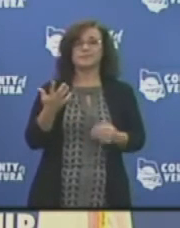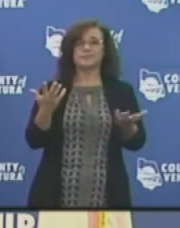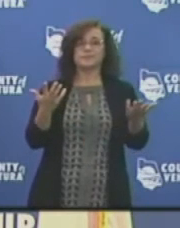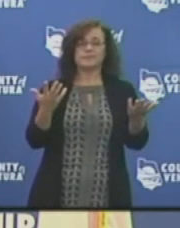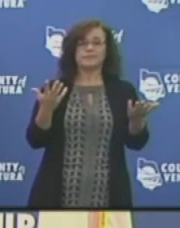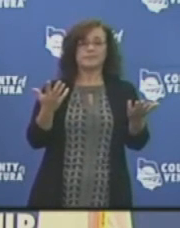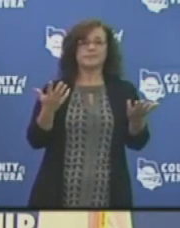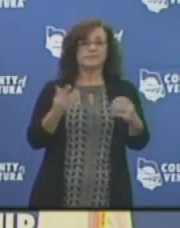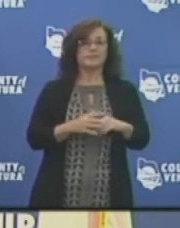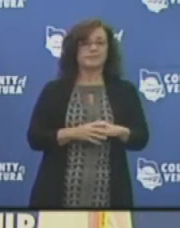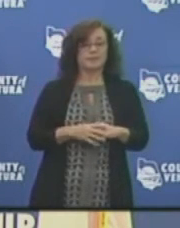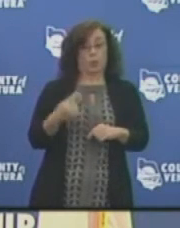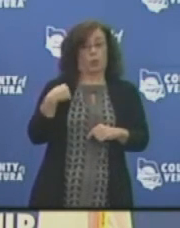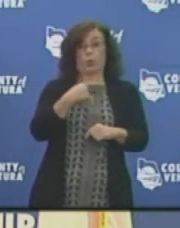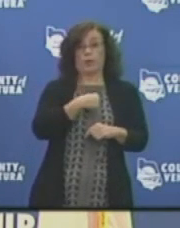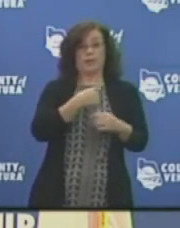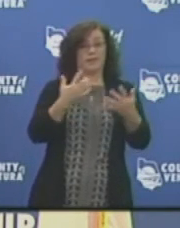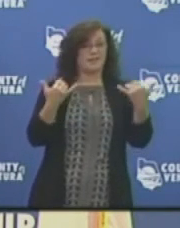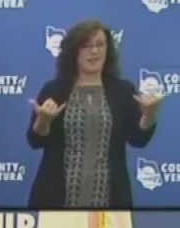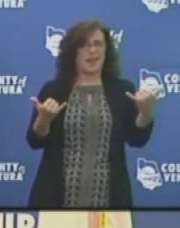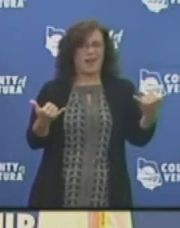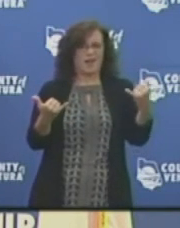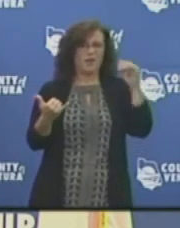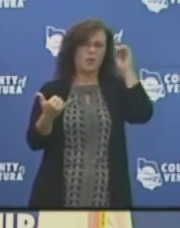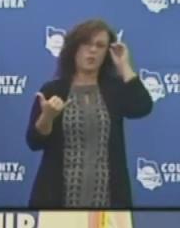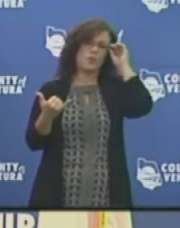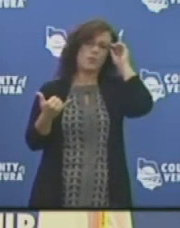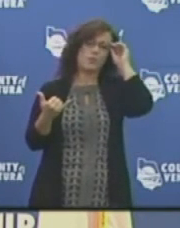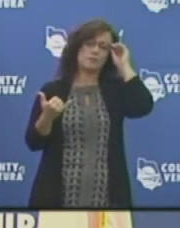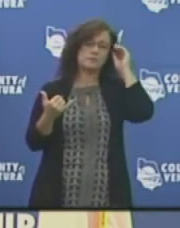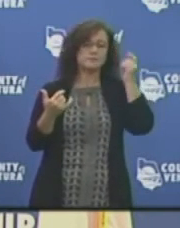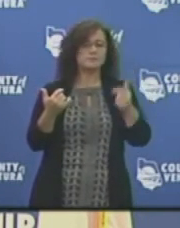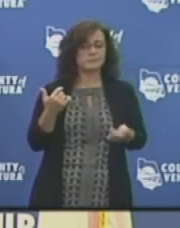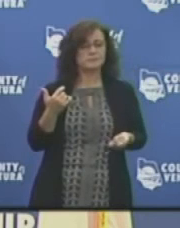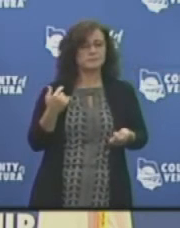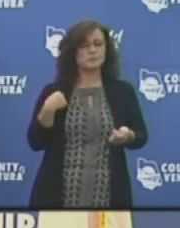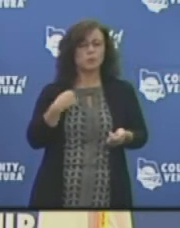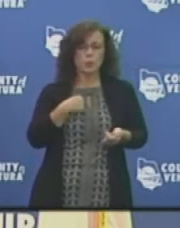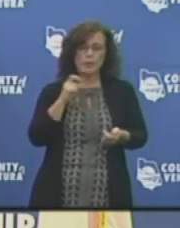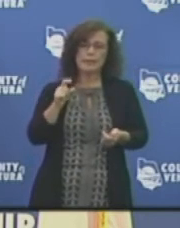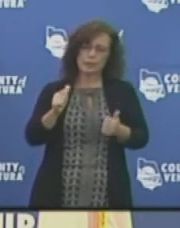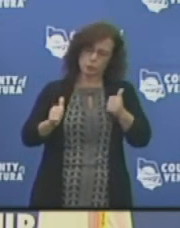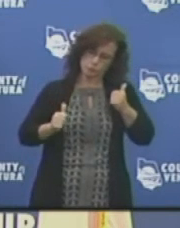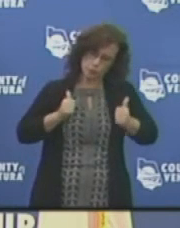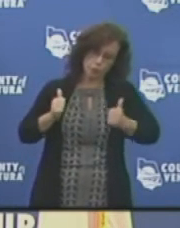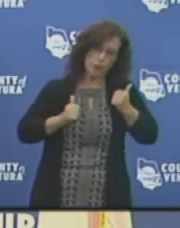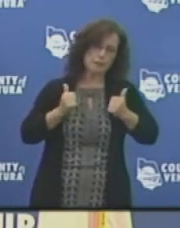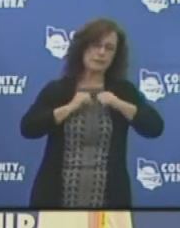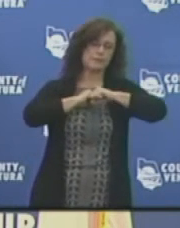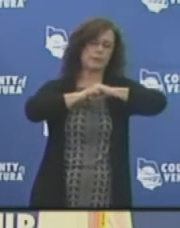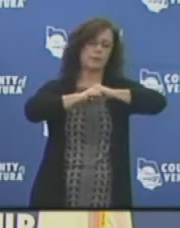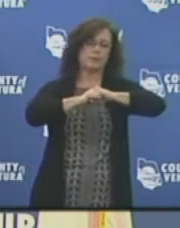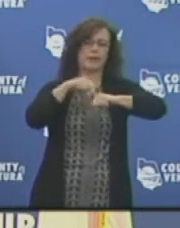last handful of months, go out of our way to protect our community.